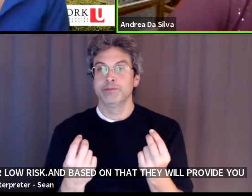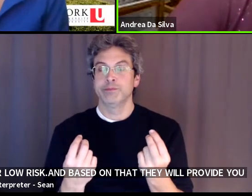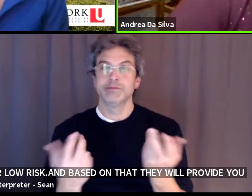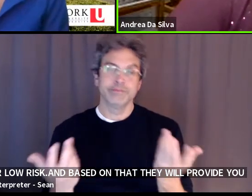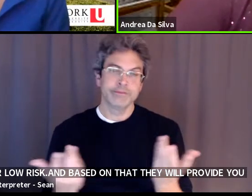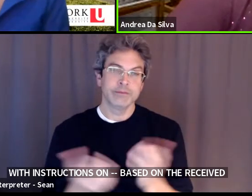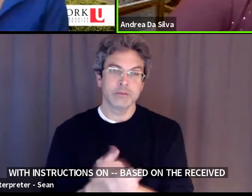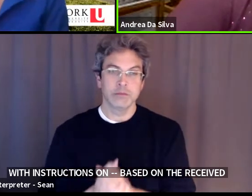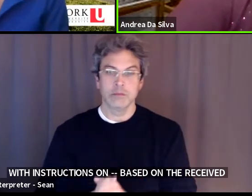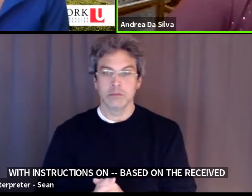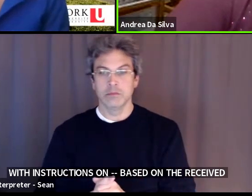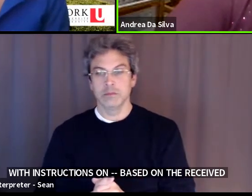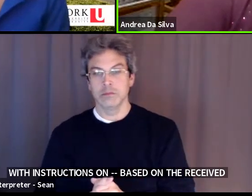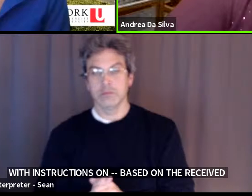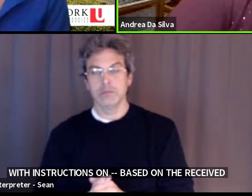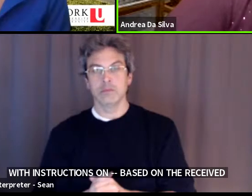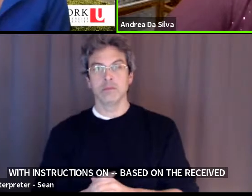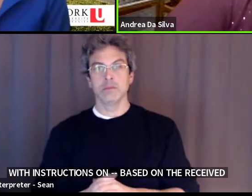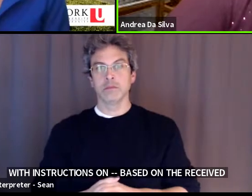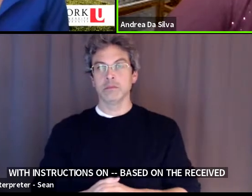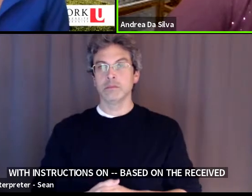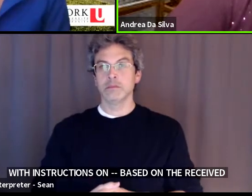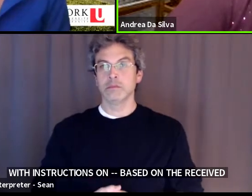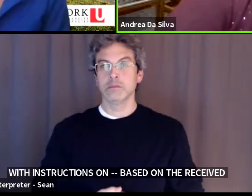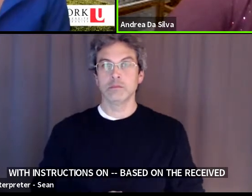instructions. So